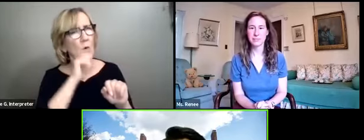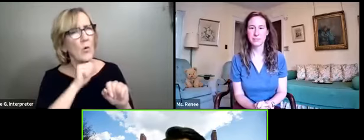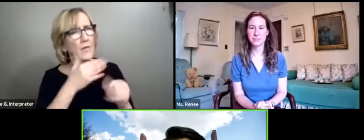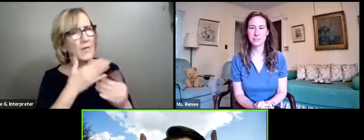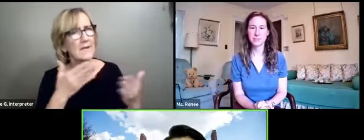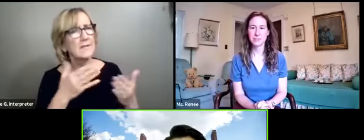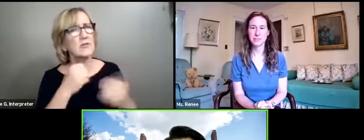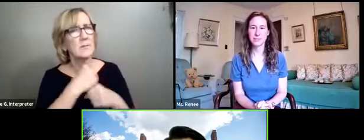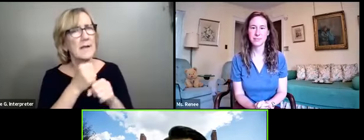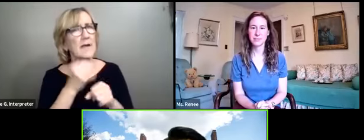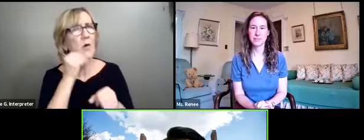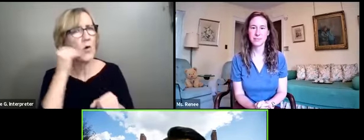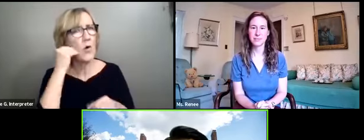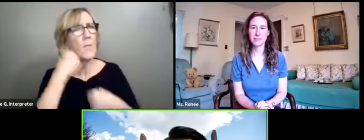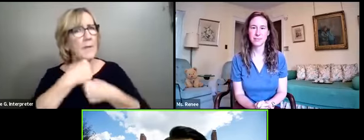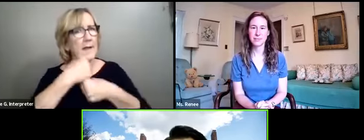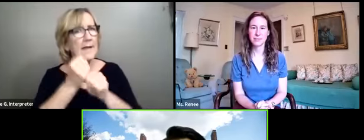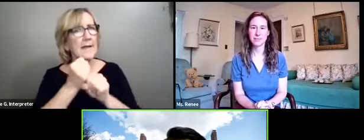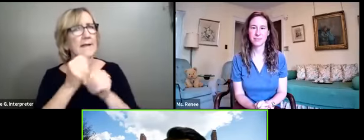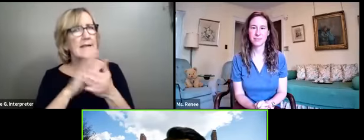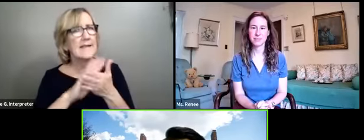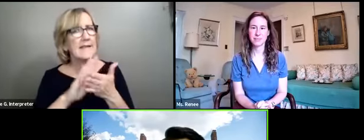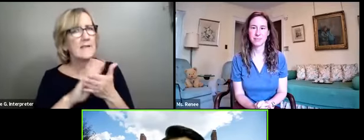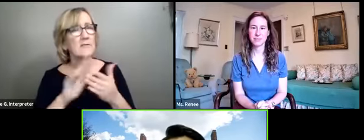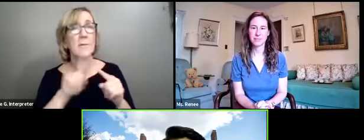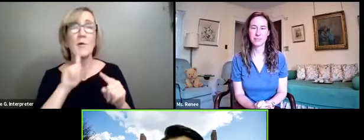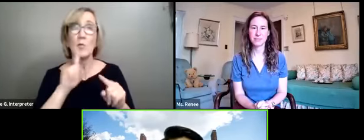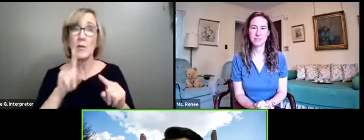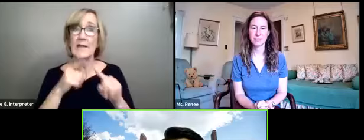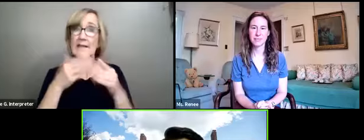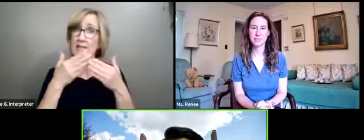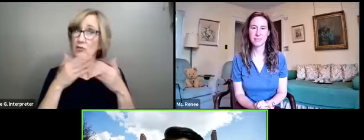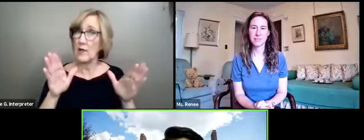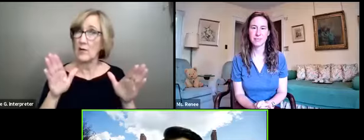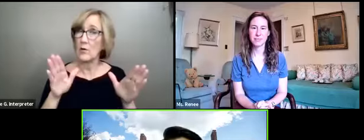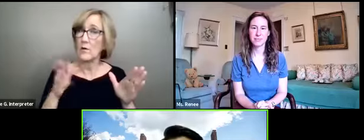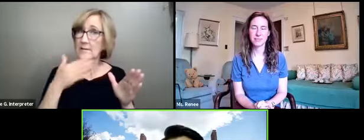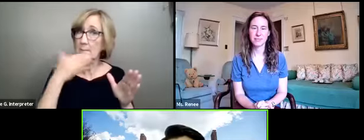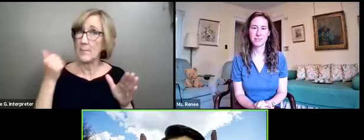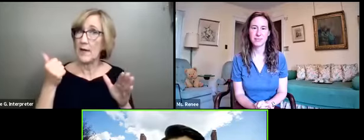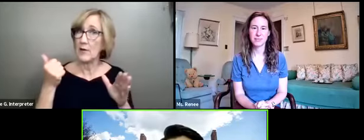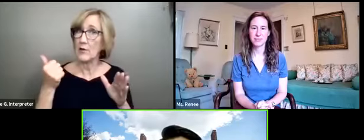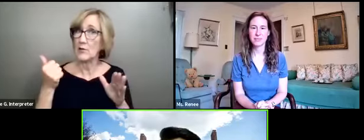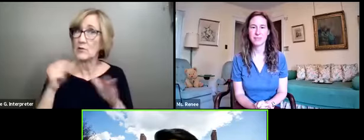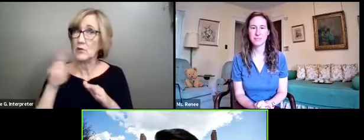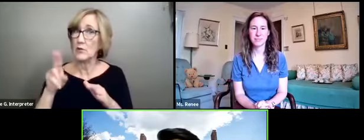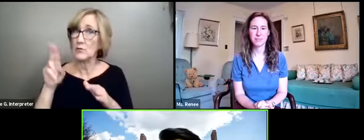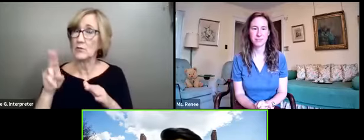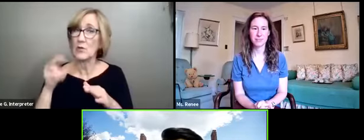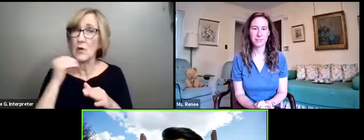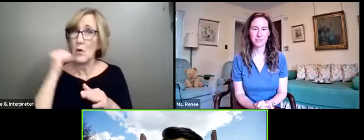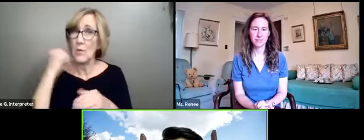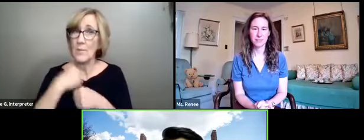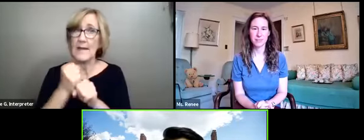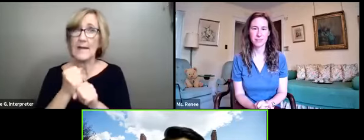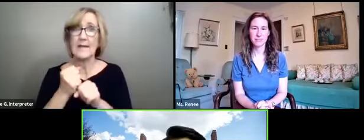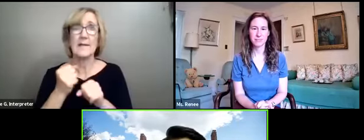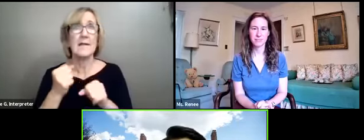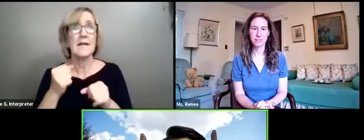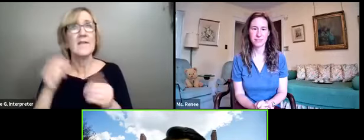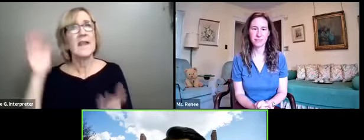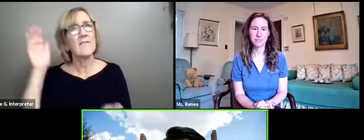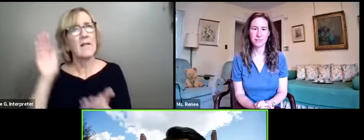homemade cleaners. It's also just in general better for most surfaces to use homemade cleaners on account of they just have a lot less,